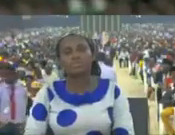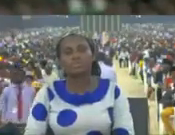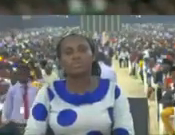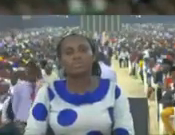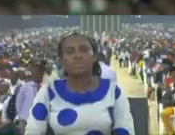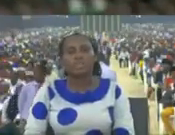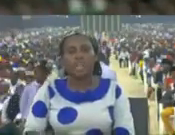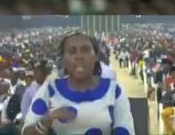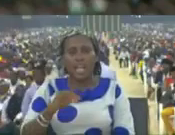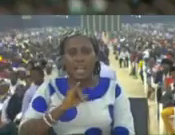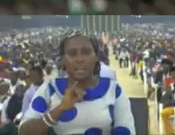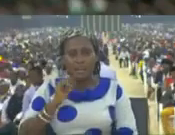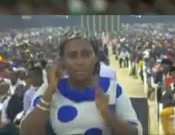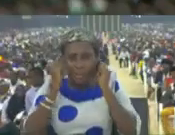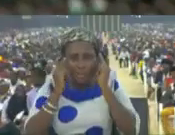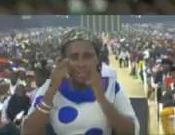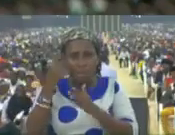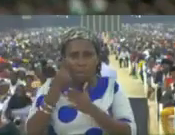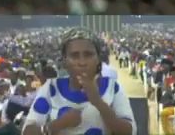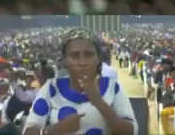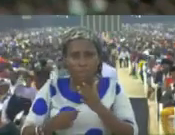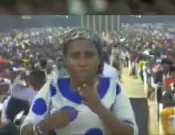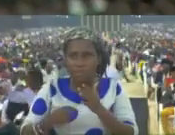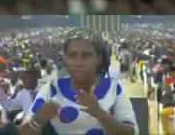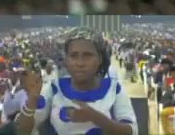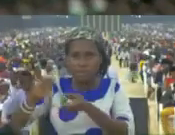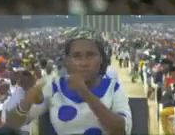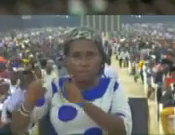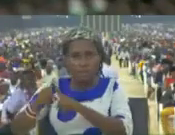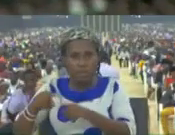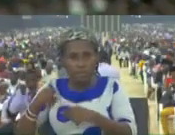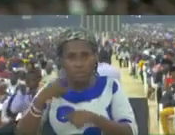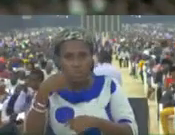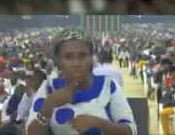I wonder what they said when they suddenly saw him in church,